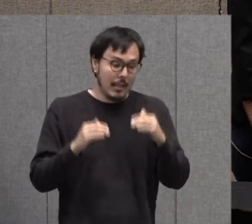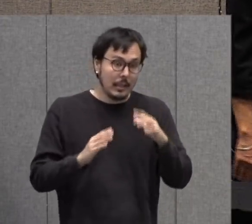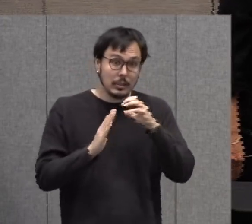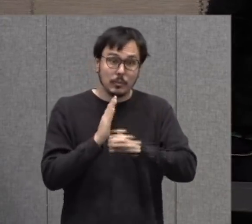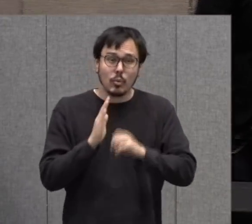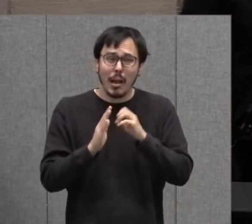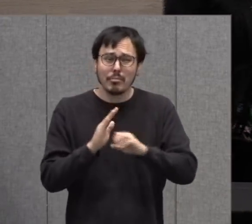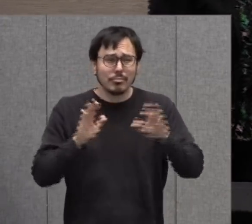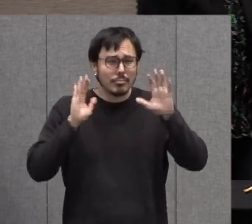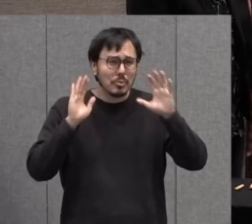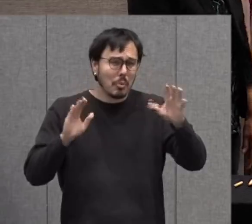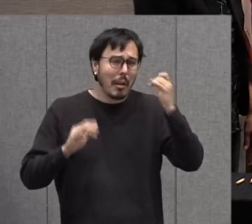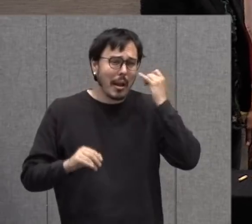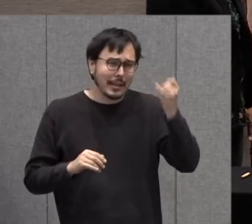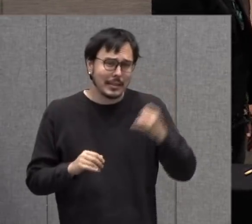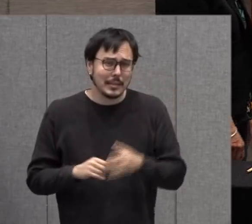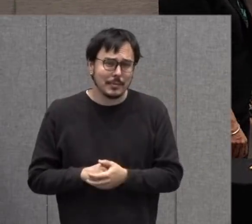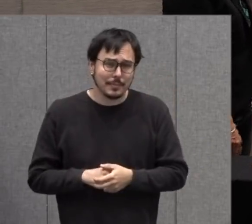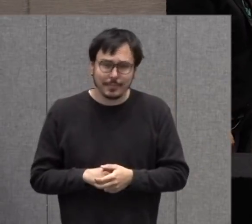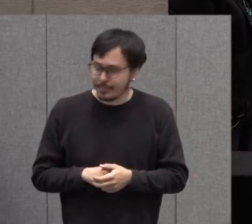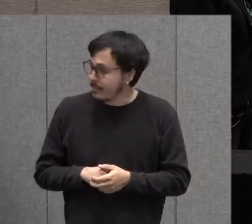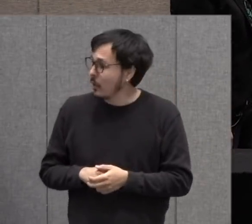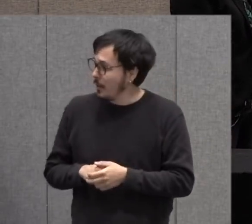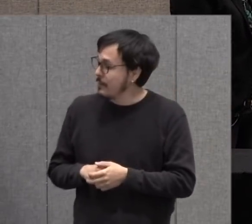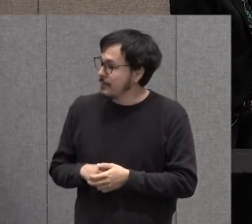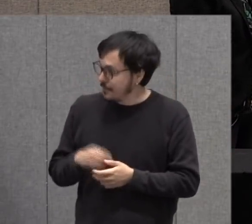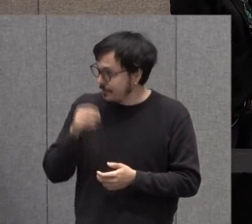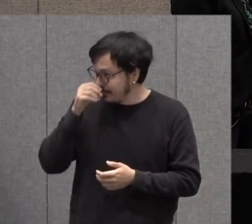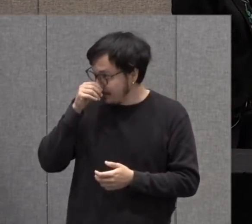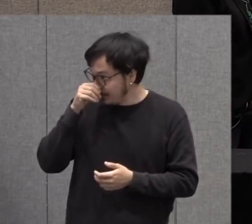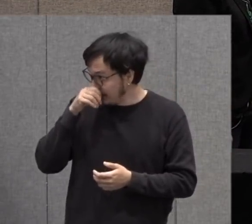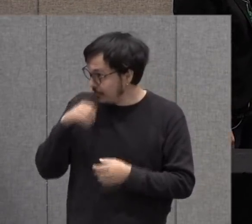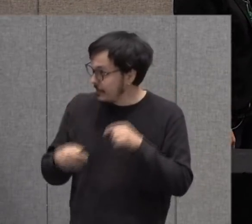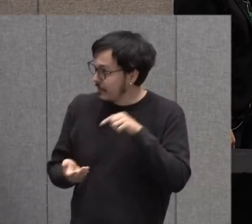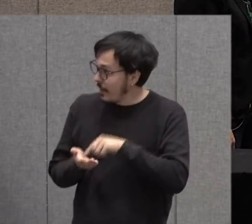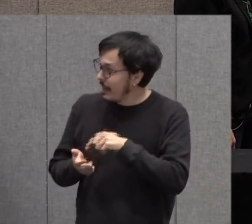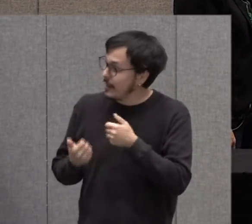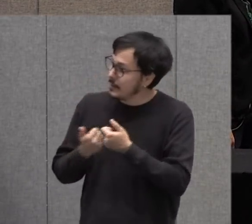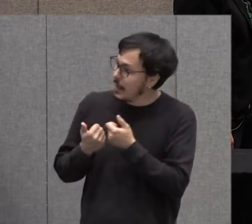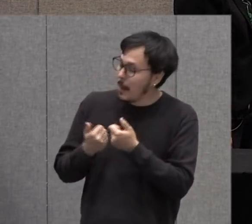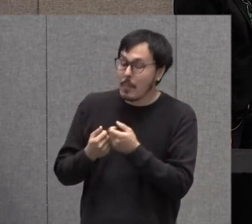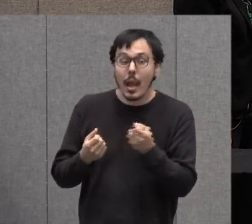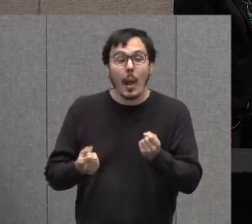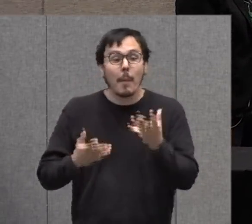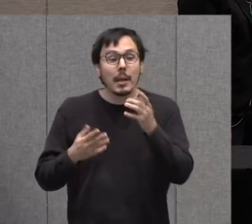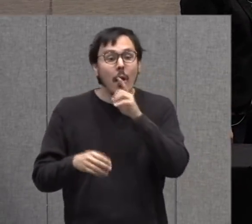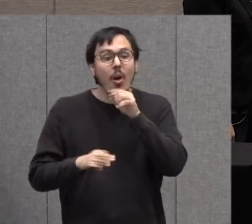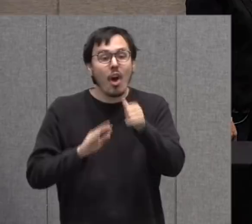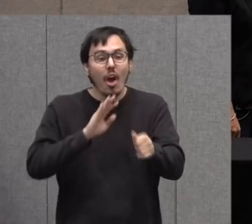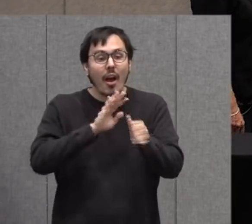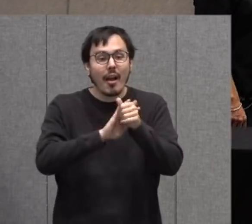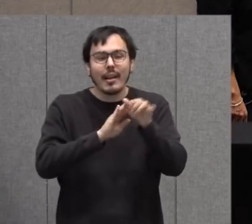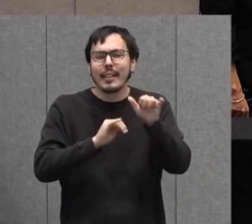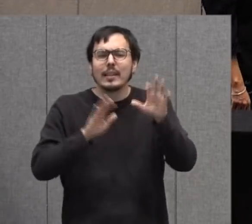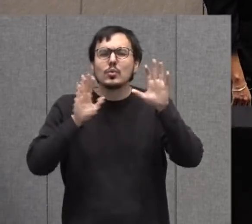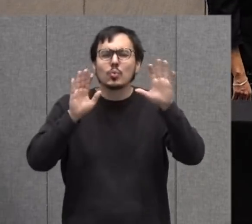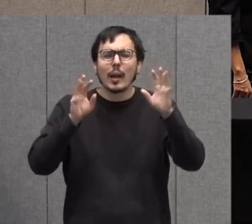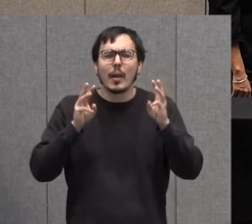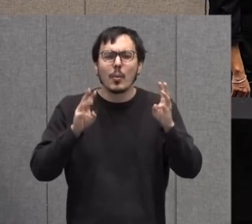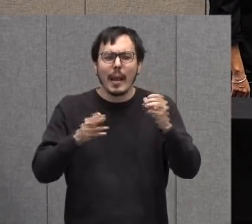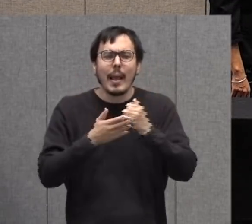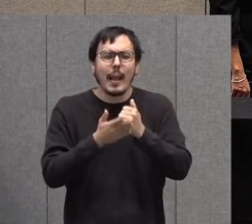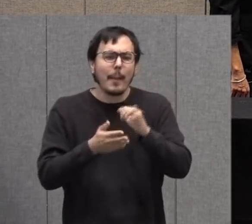idea. So this game, How Many Are Hiding, is just a great way to